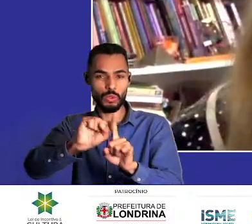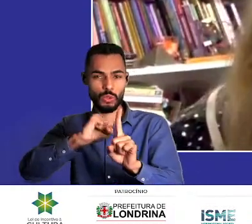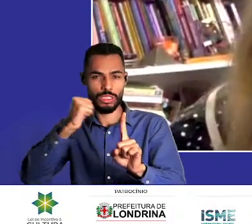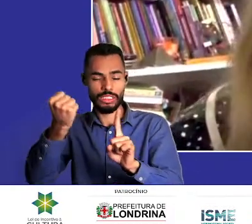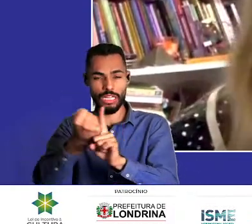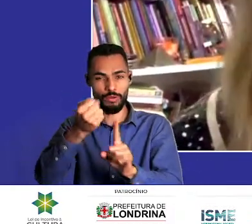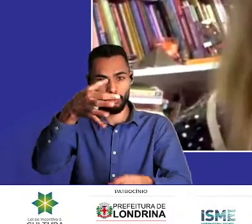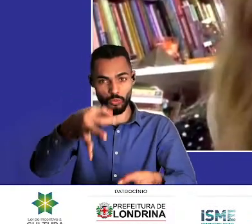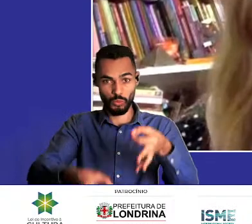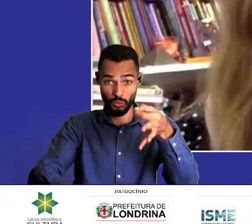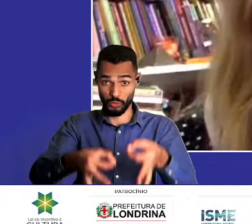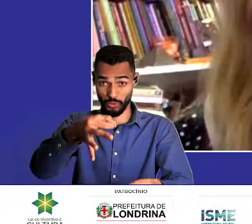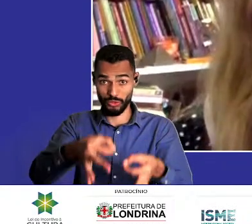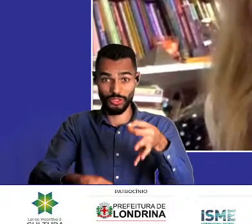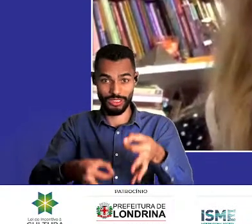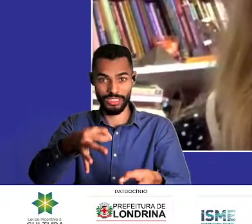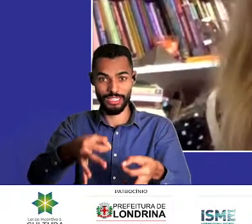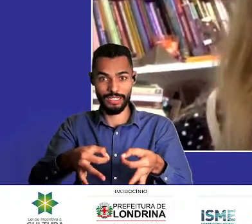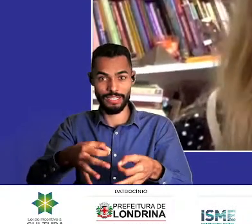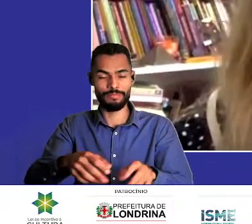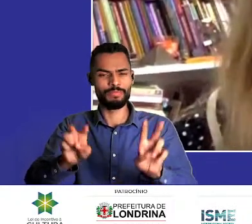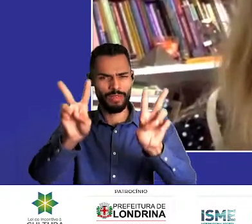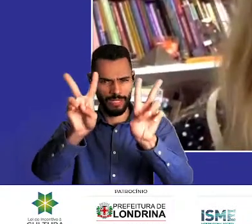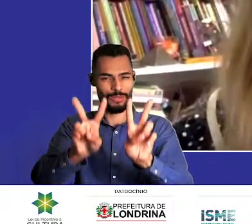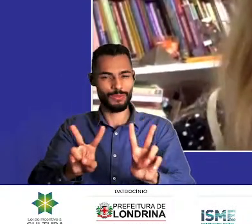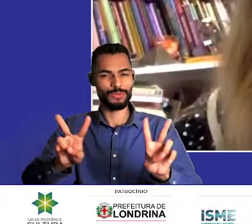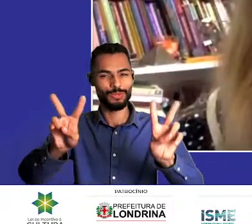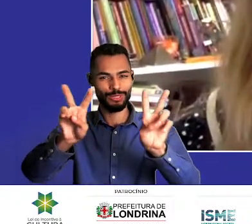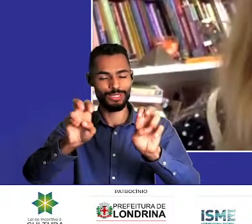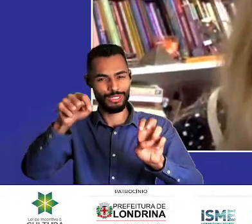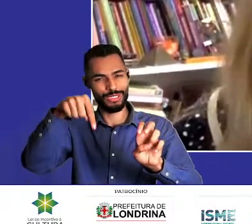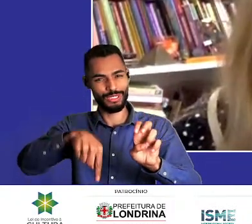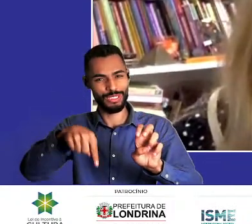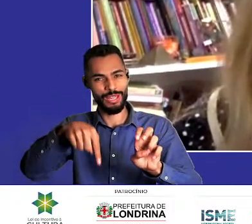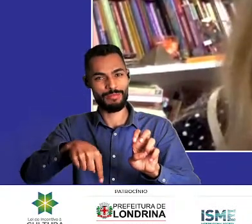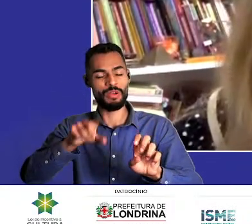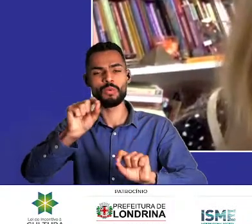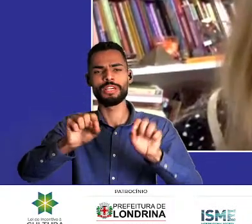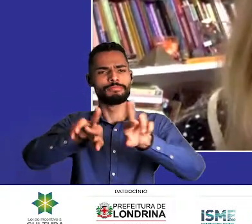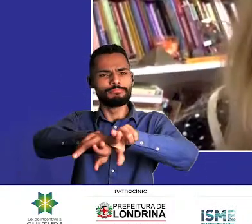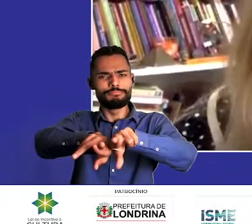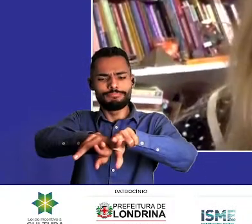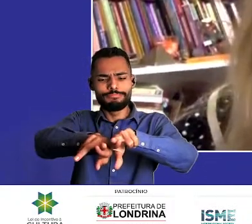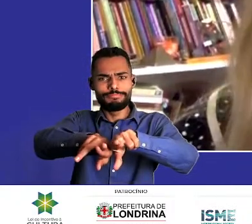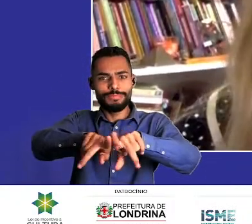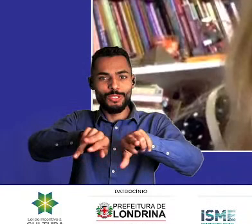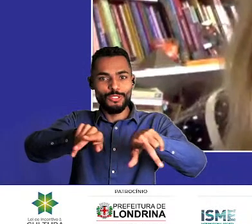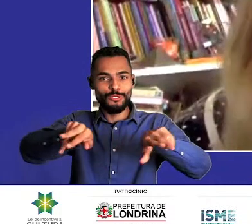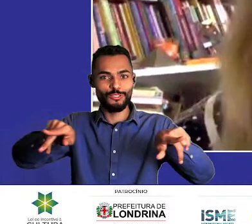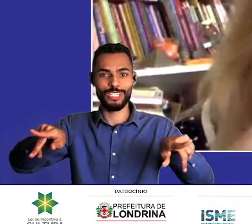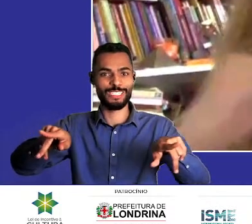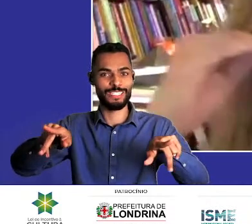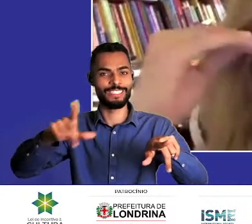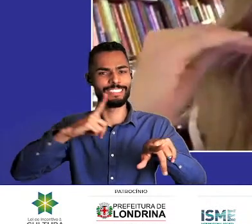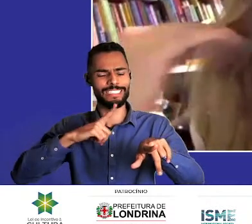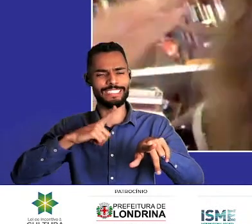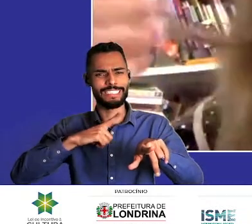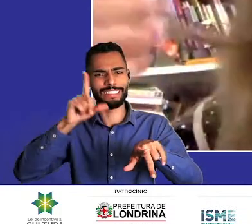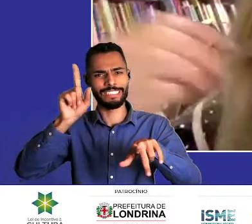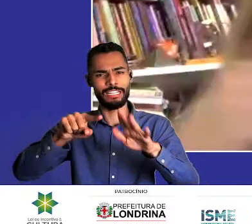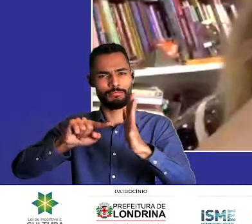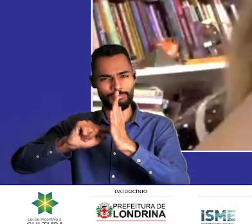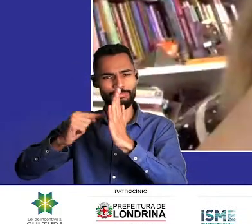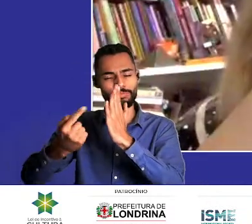of epistemological roots in the music education, invites us to review, to